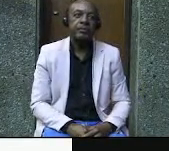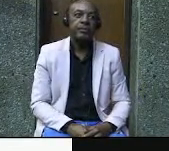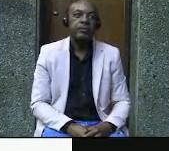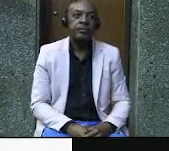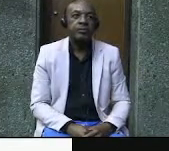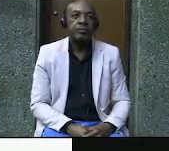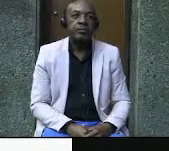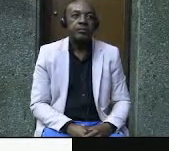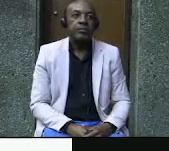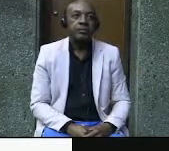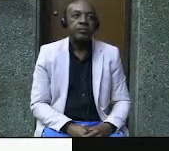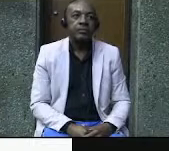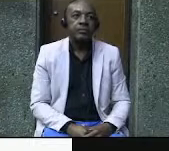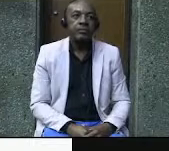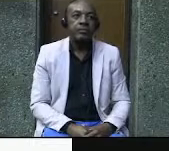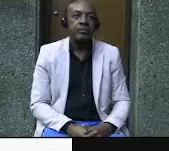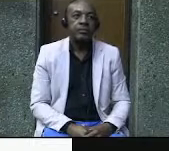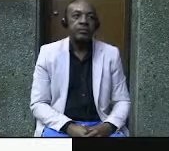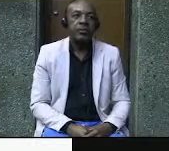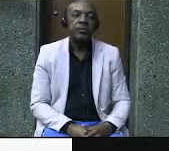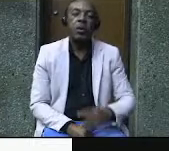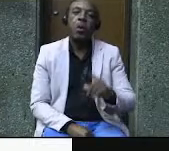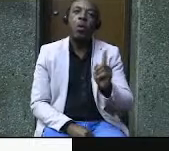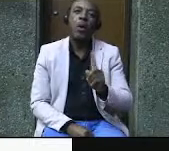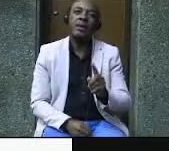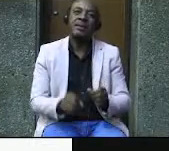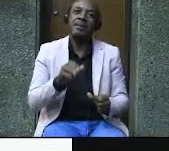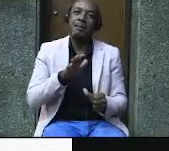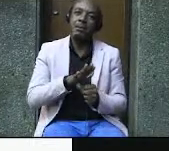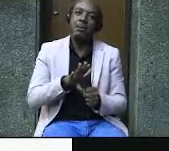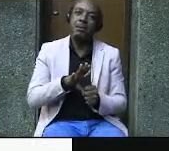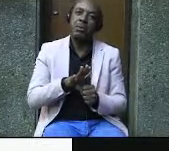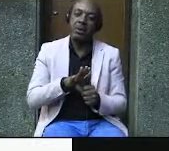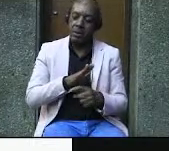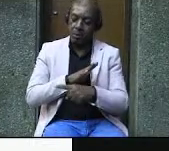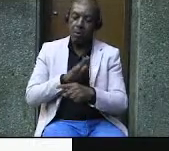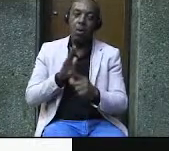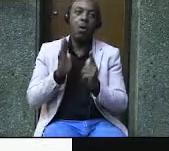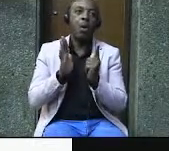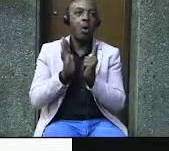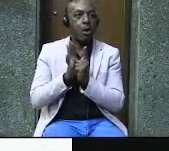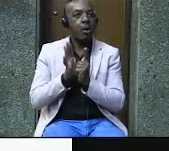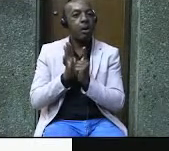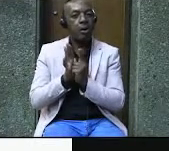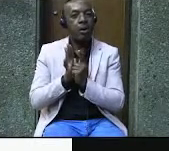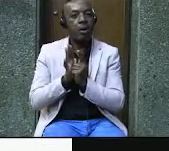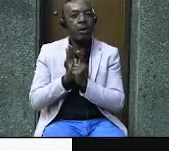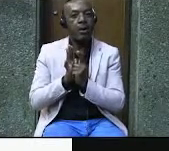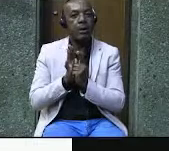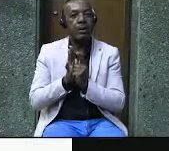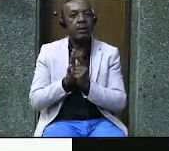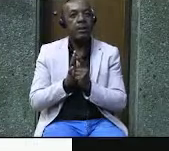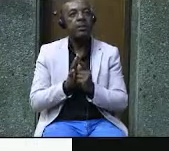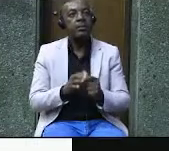So one of the issues that this bill deals with is